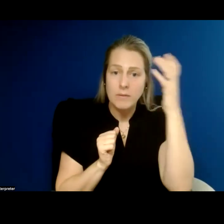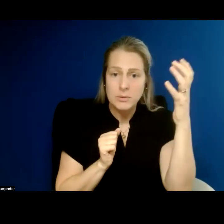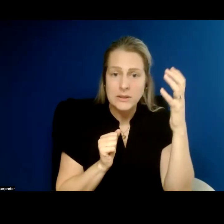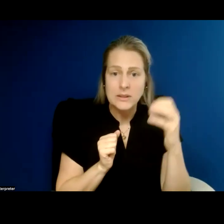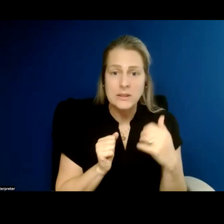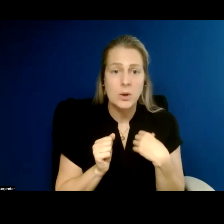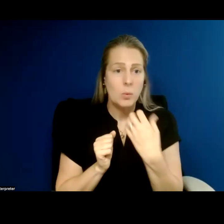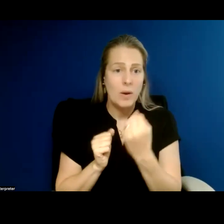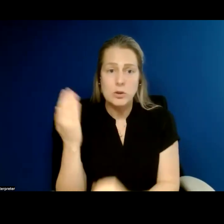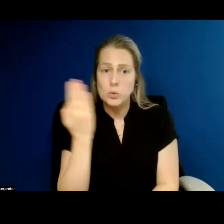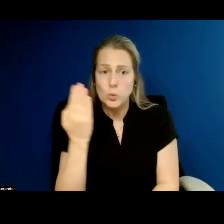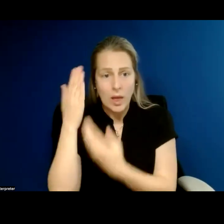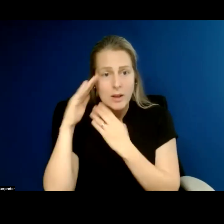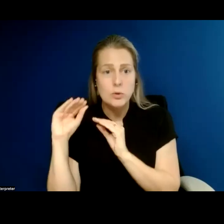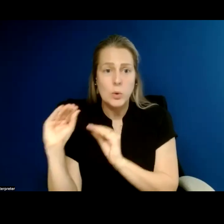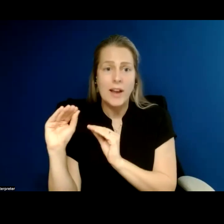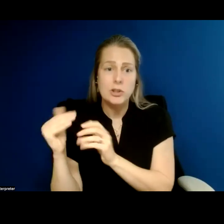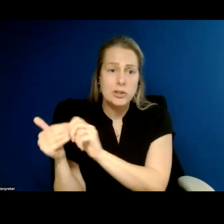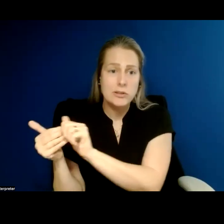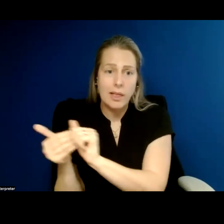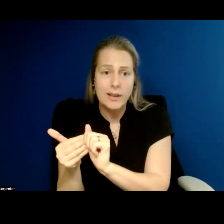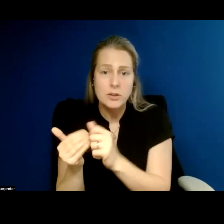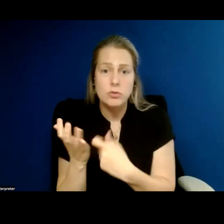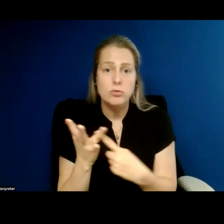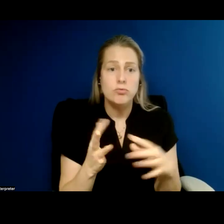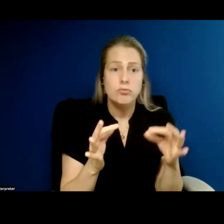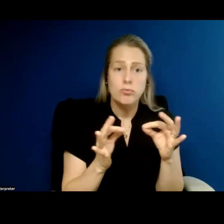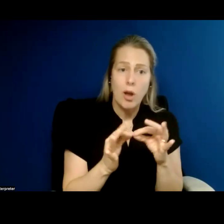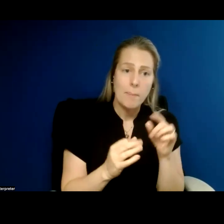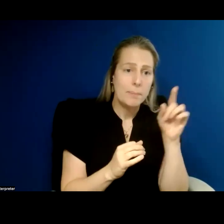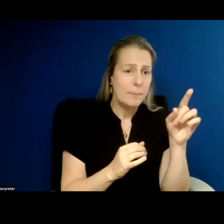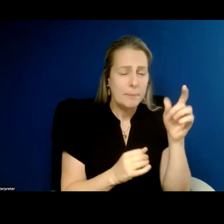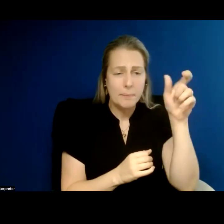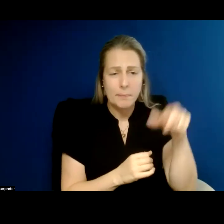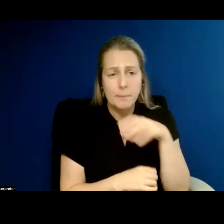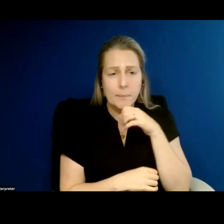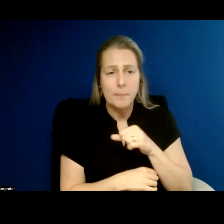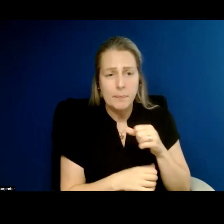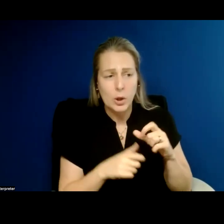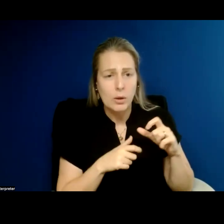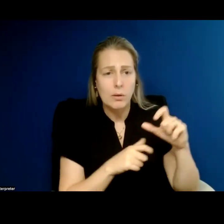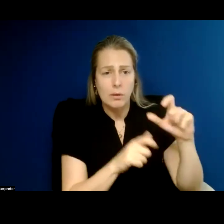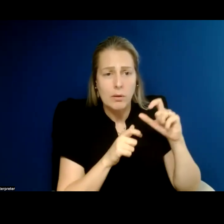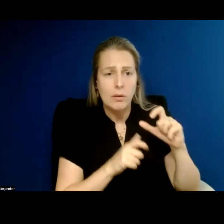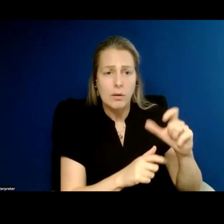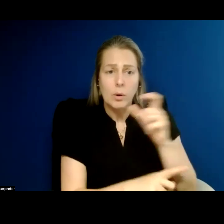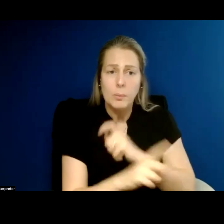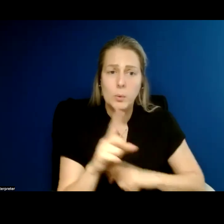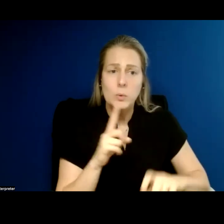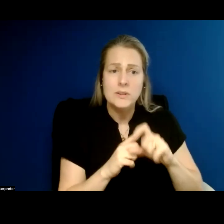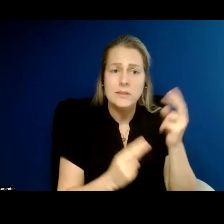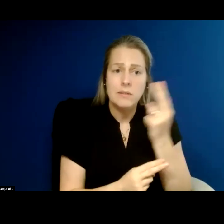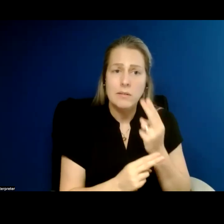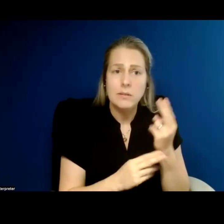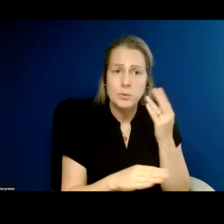our Schools and Education lead. Rob Shorter is leading our Communities and Arts work, and more. So I